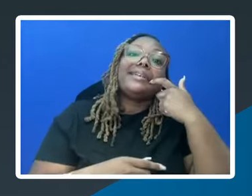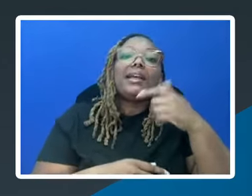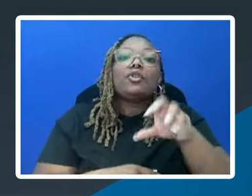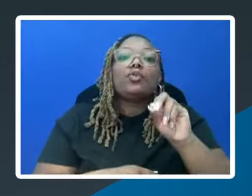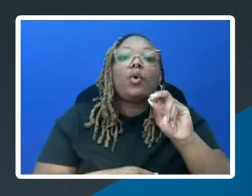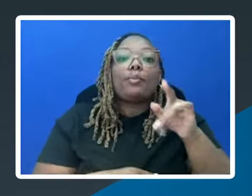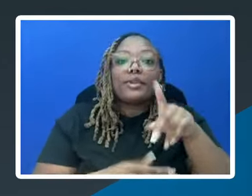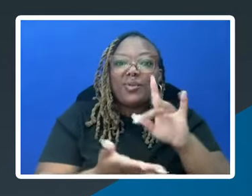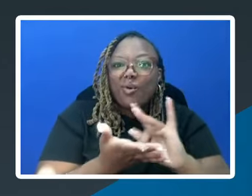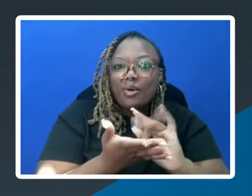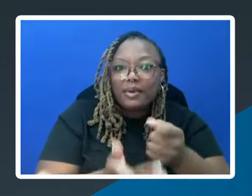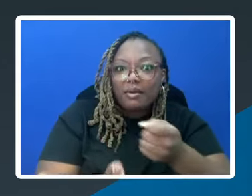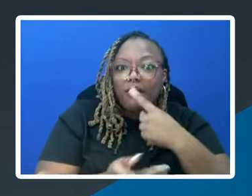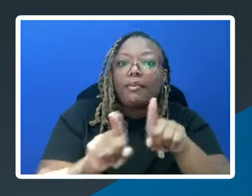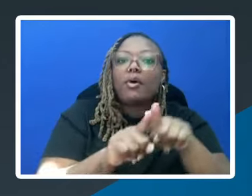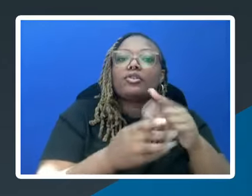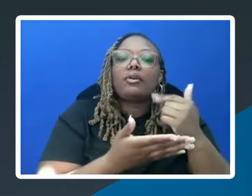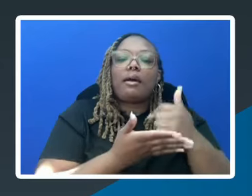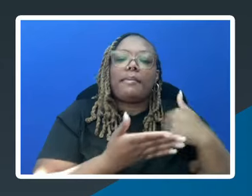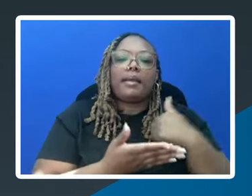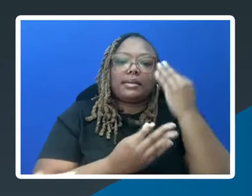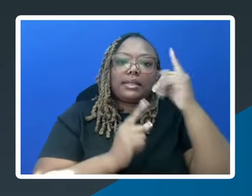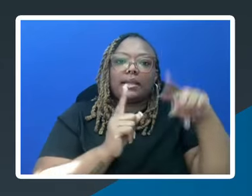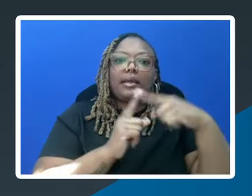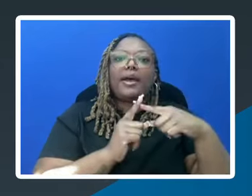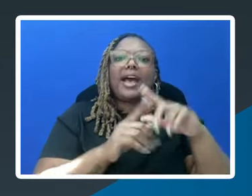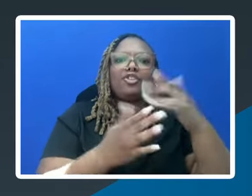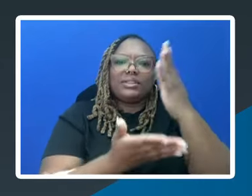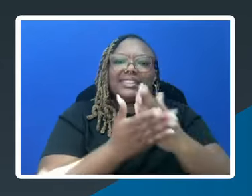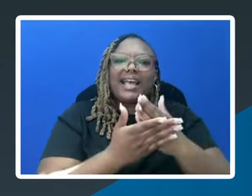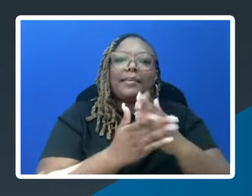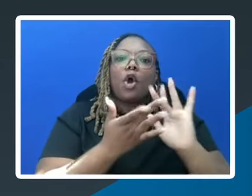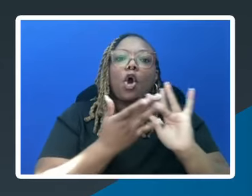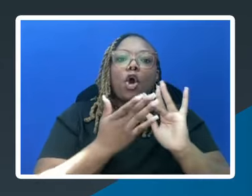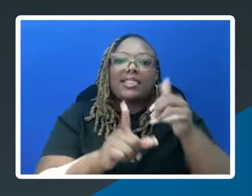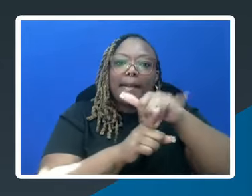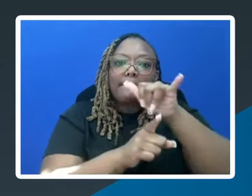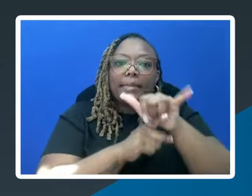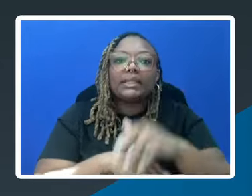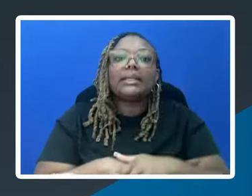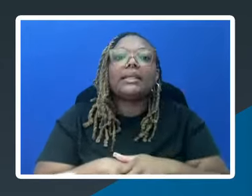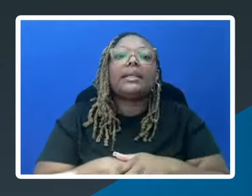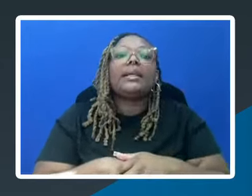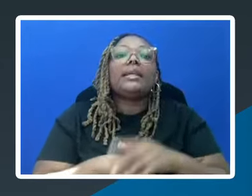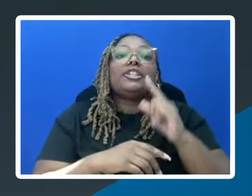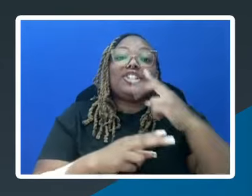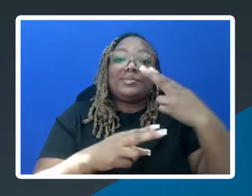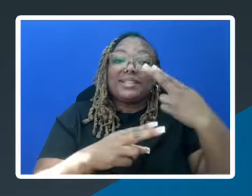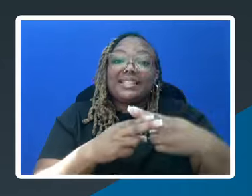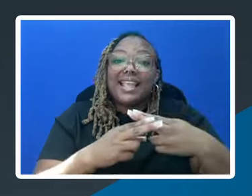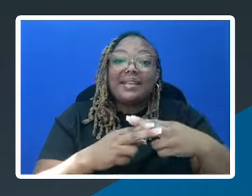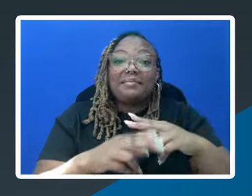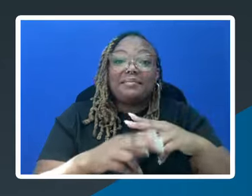helping us think through ways to stop cyberbullying. She was named Time Kid of the Year, and she is a fabulous and dynamic individual that you will